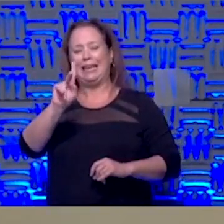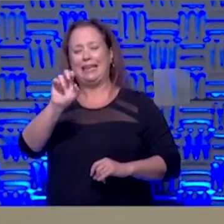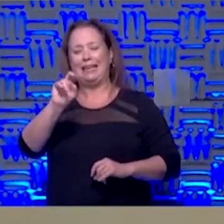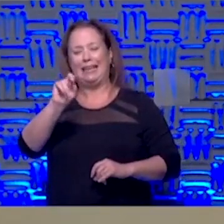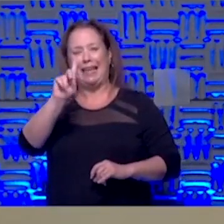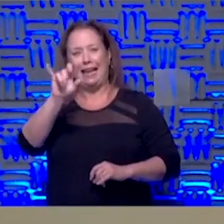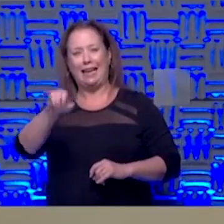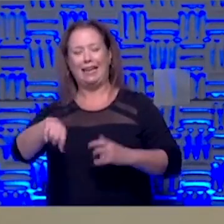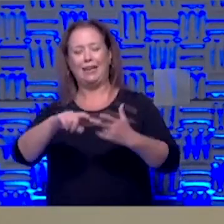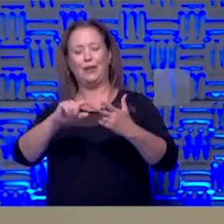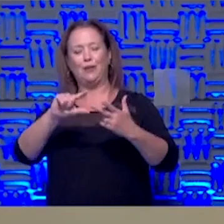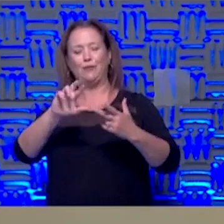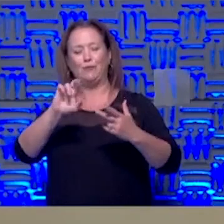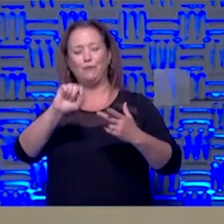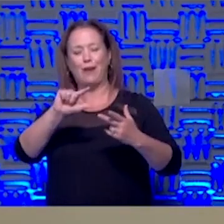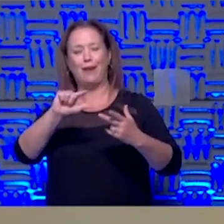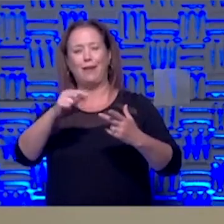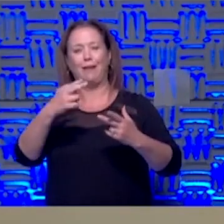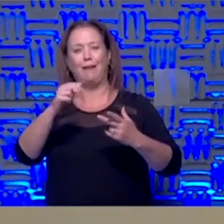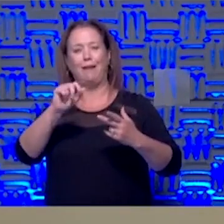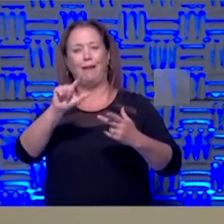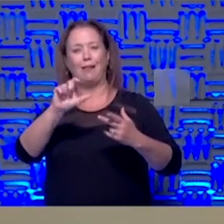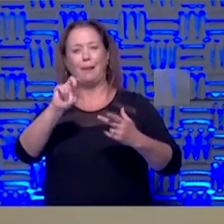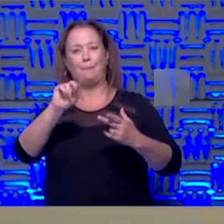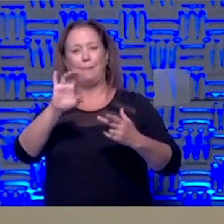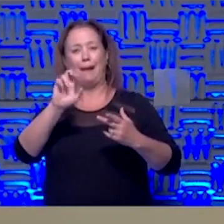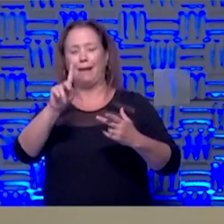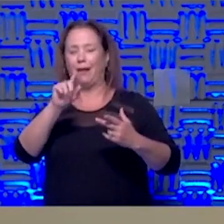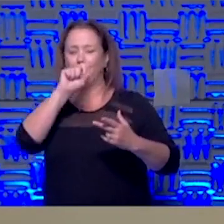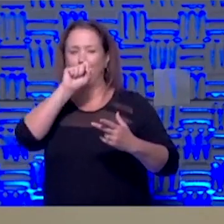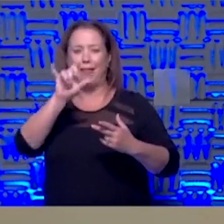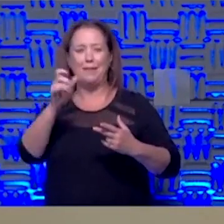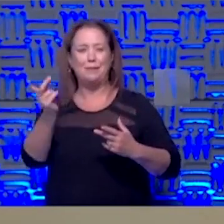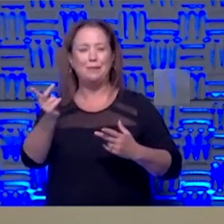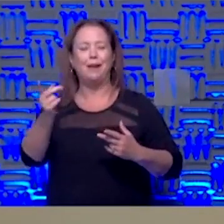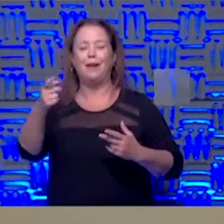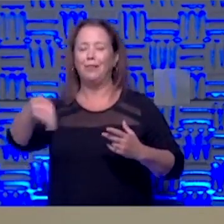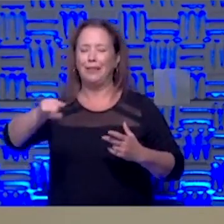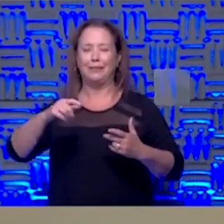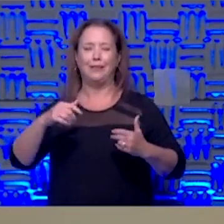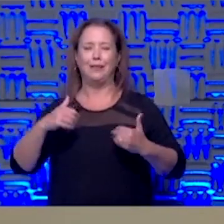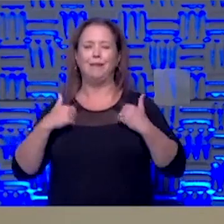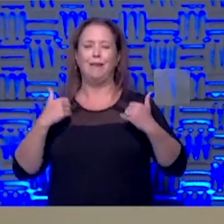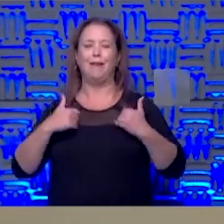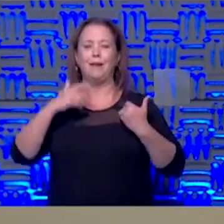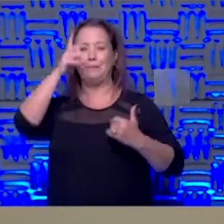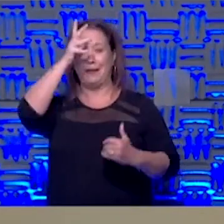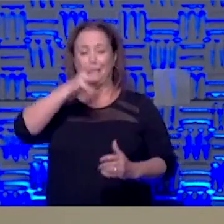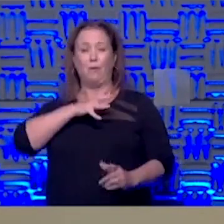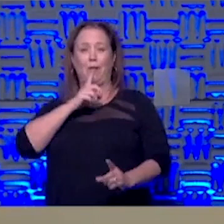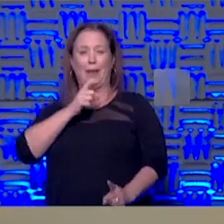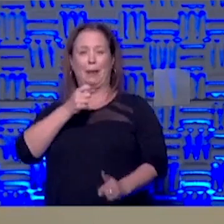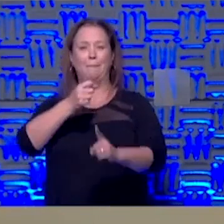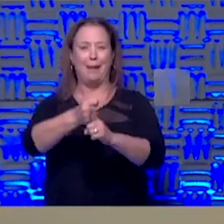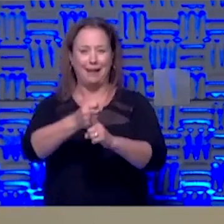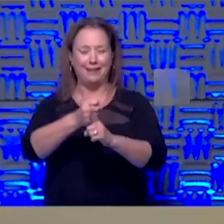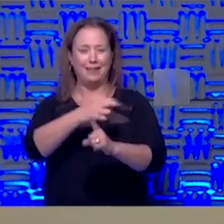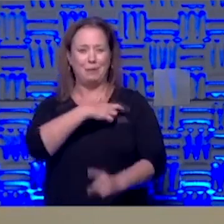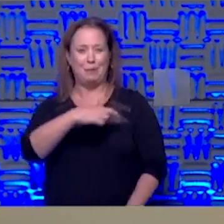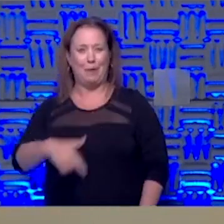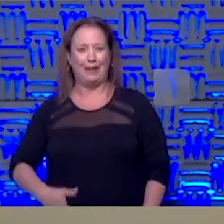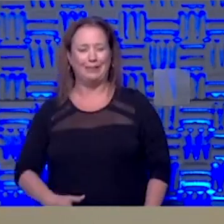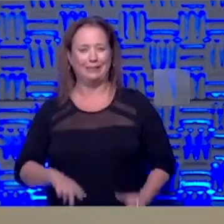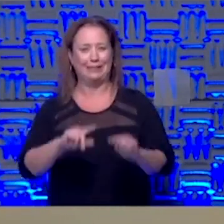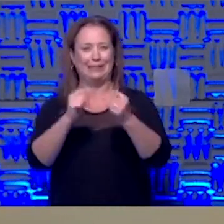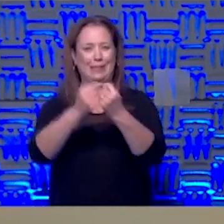Holland back, which I love. But I think these young guys are really going to make an impact on this club. And now